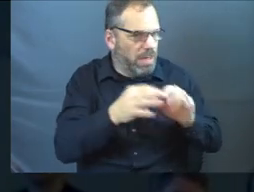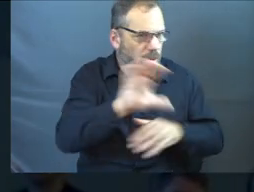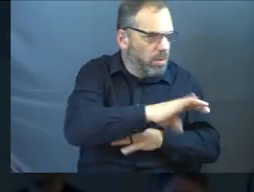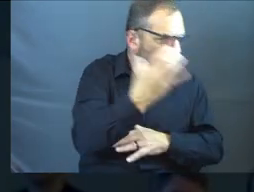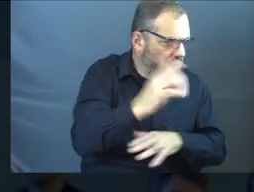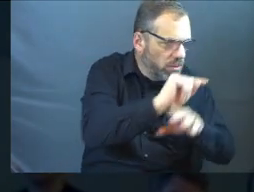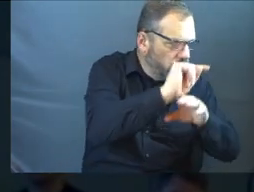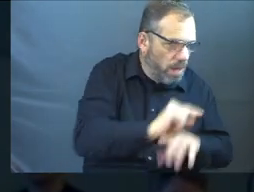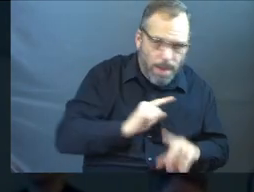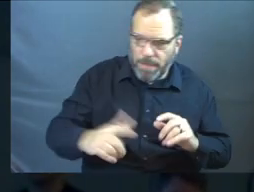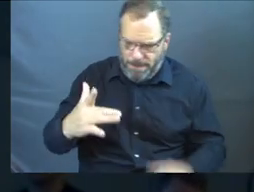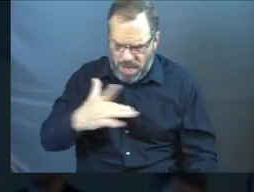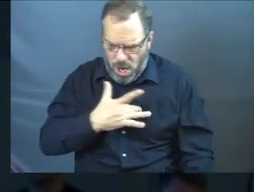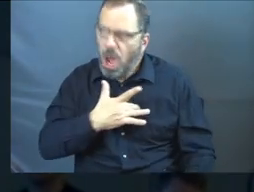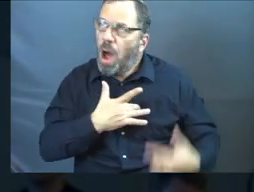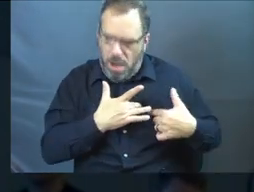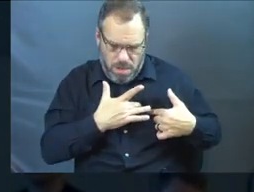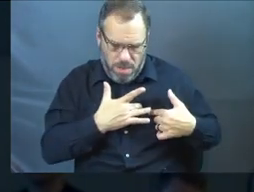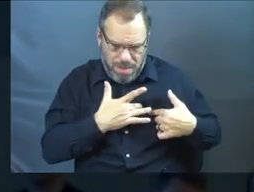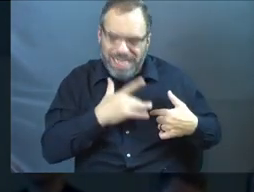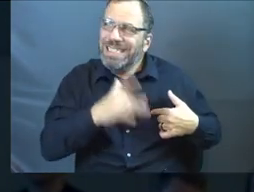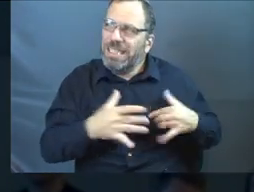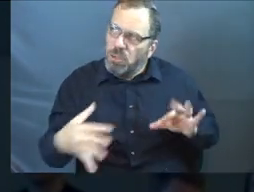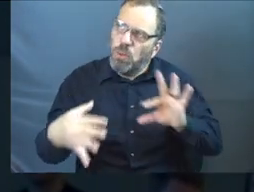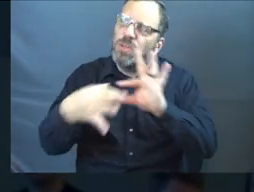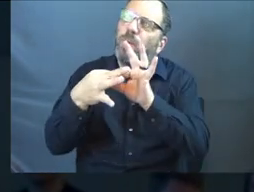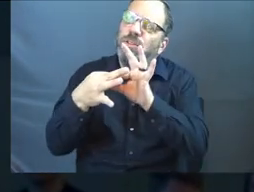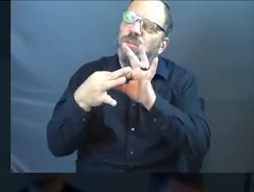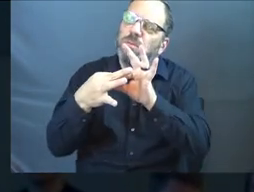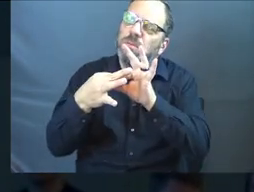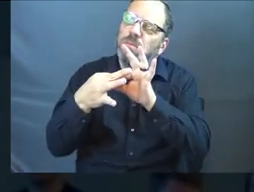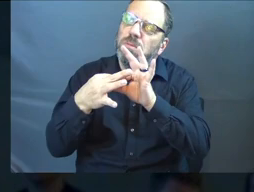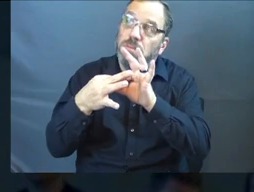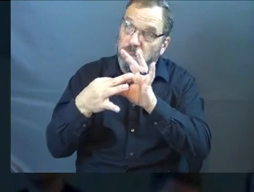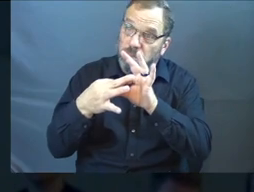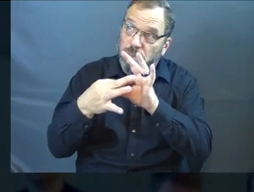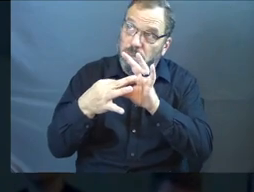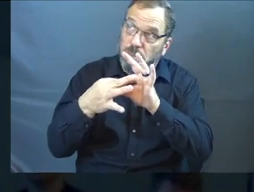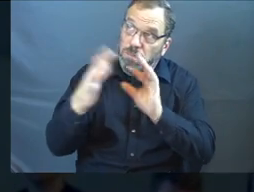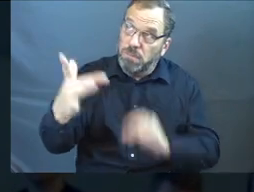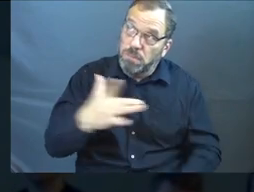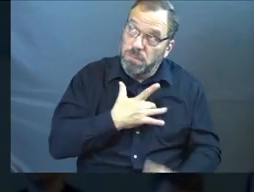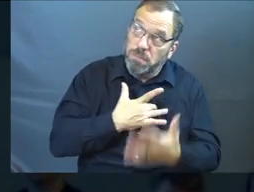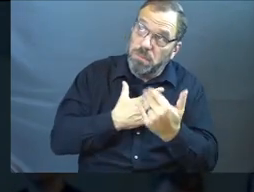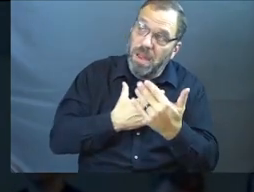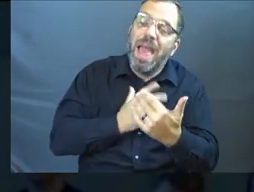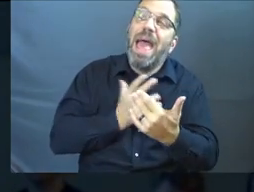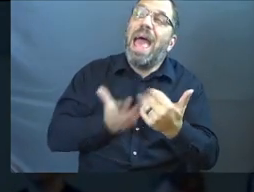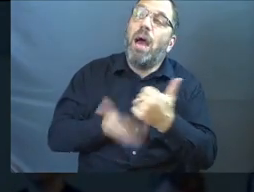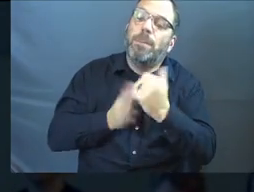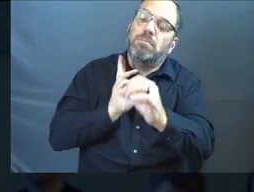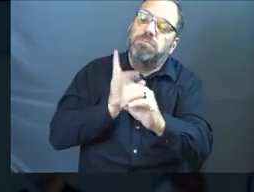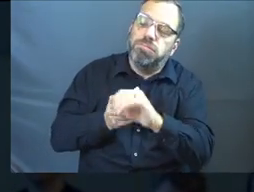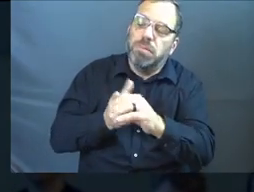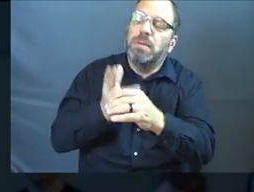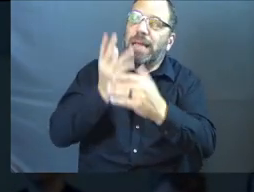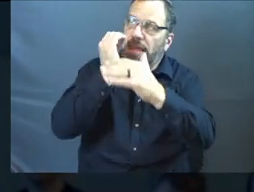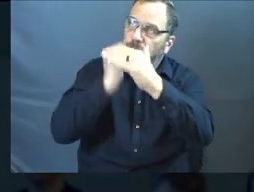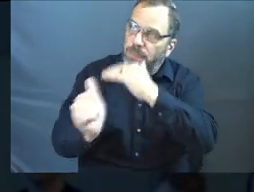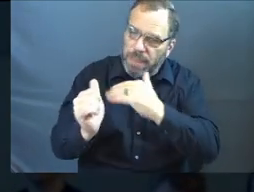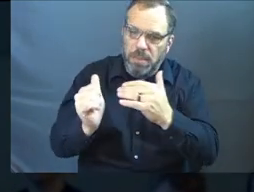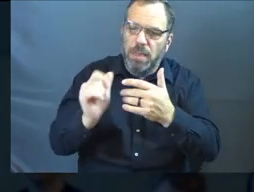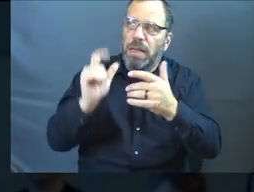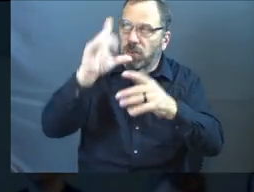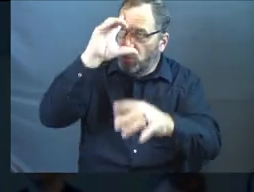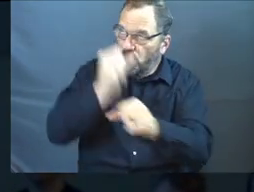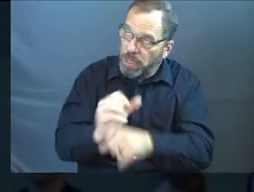Christmas traditions, but my heart needs some restoration. Is that where you need to move, God? Help me to jump into that. Help me to submit to that